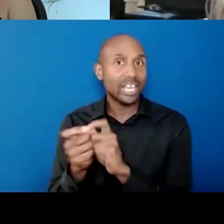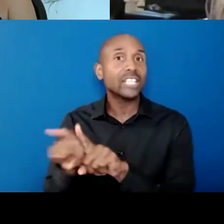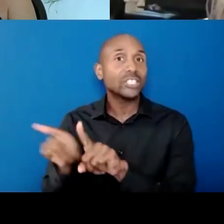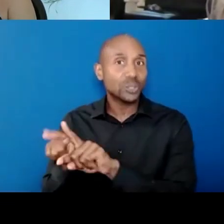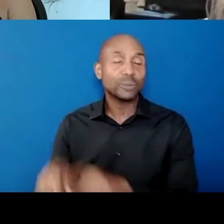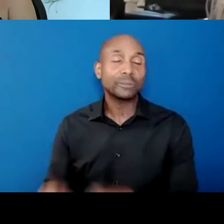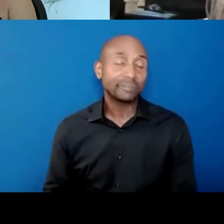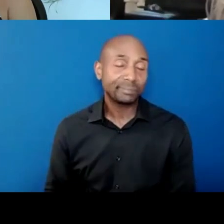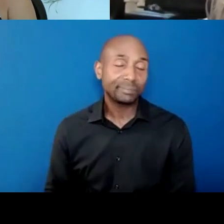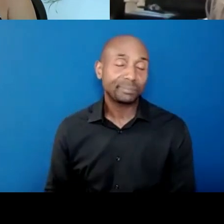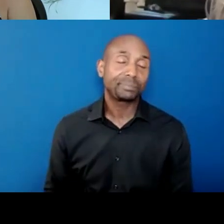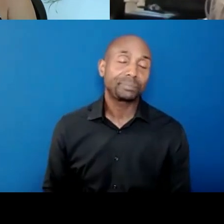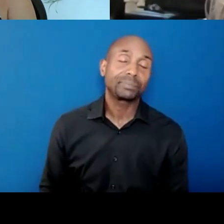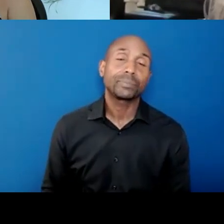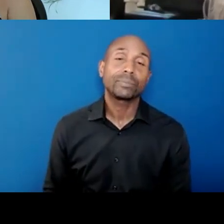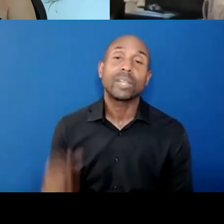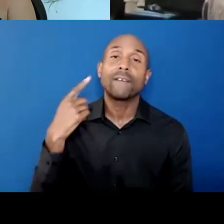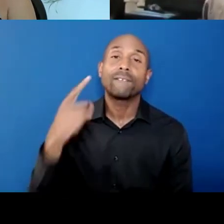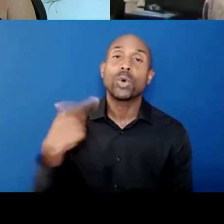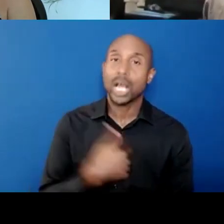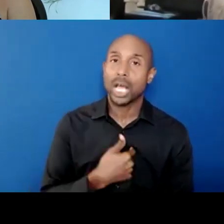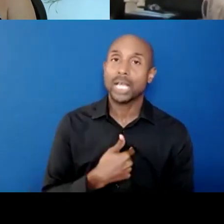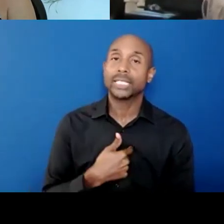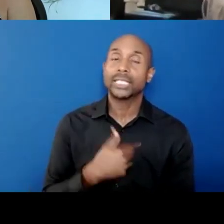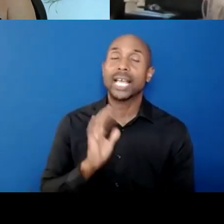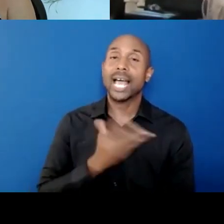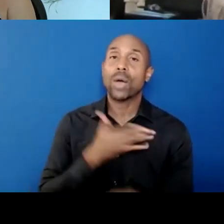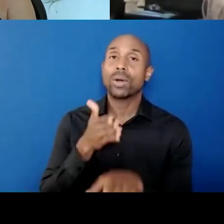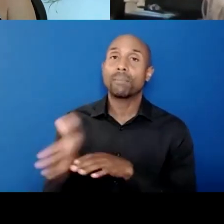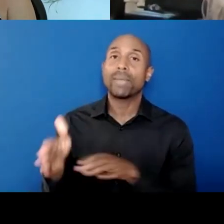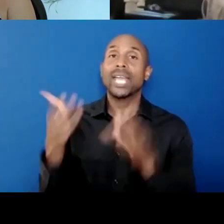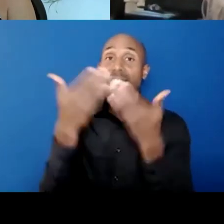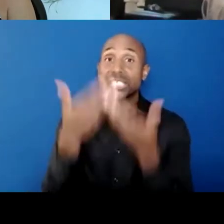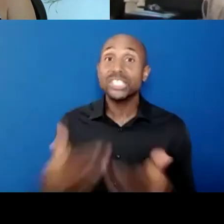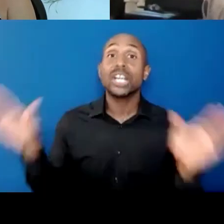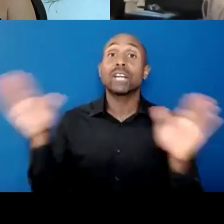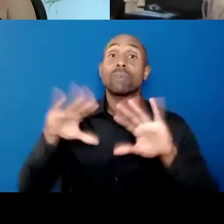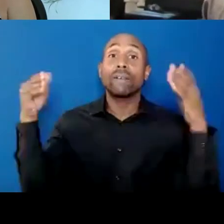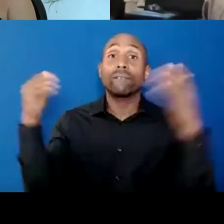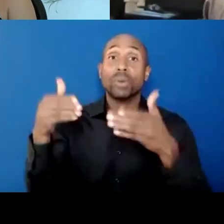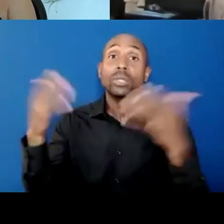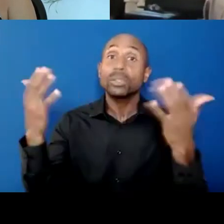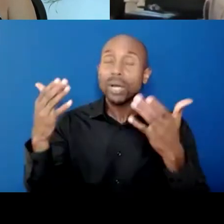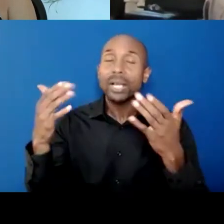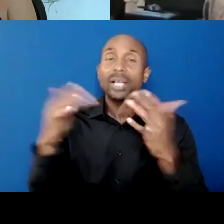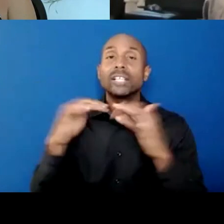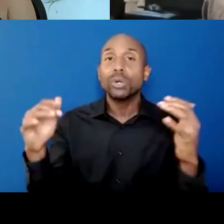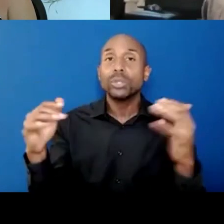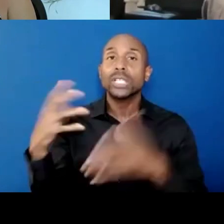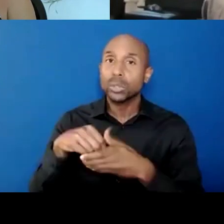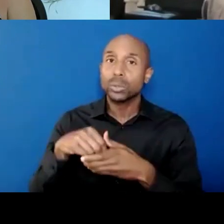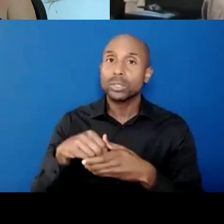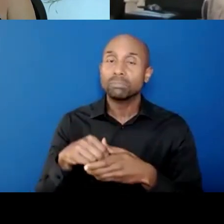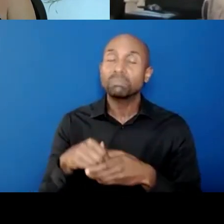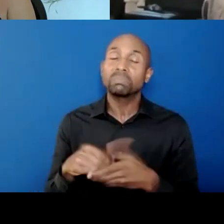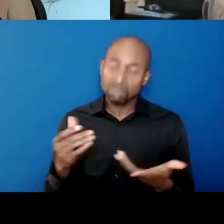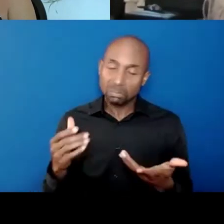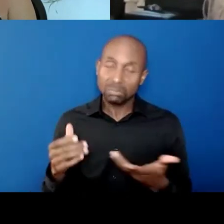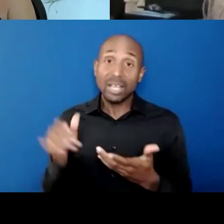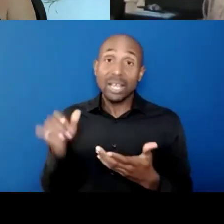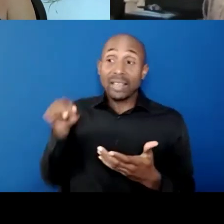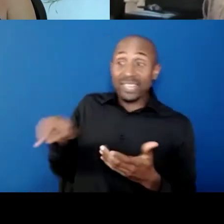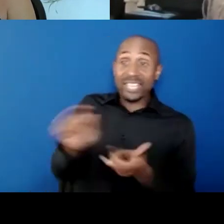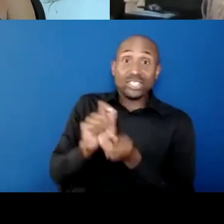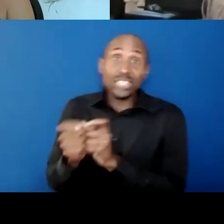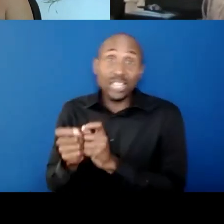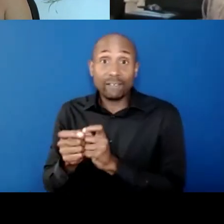of the overall focus or increased focus on diversity and inclusion, but I think disability is a key part of that. And,